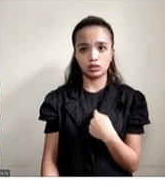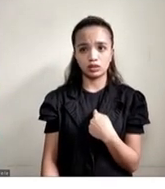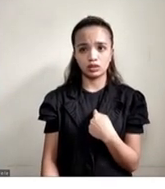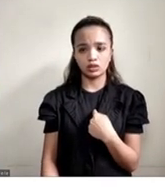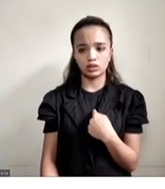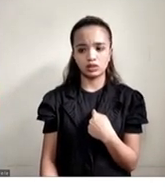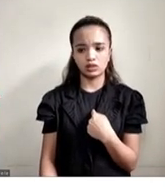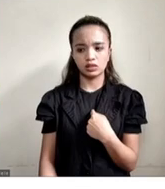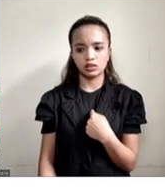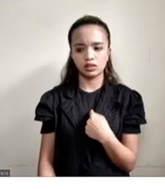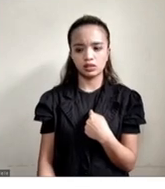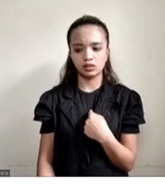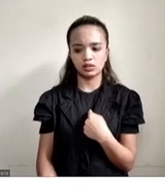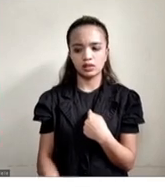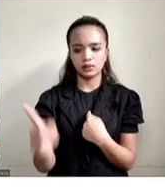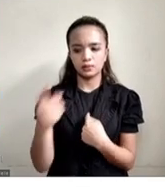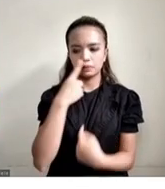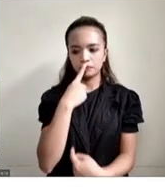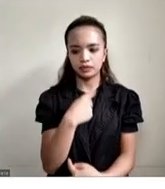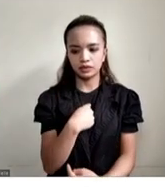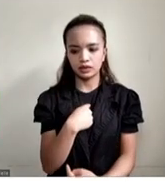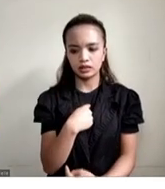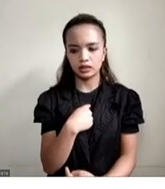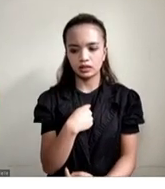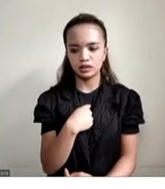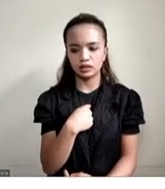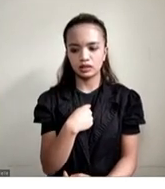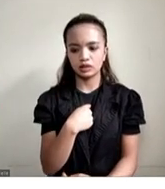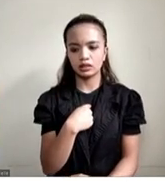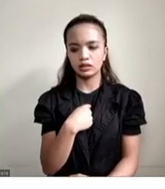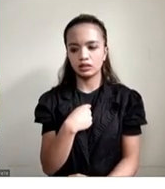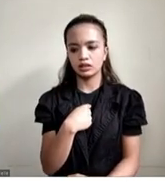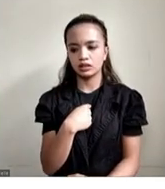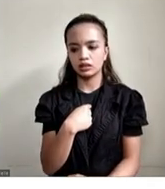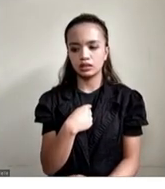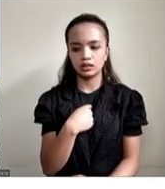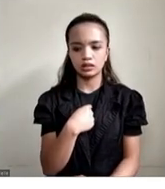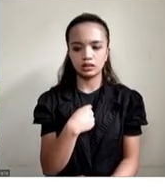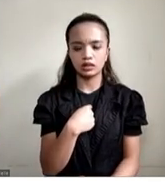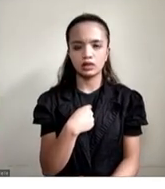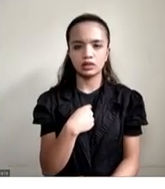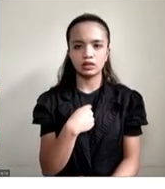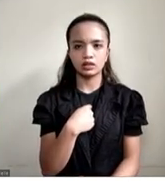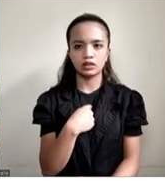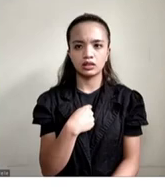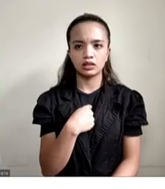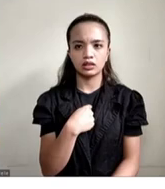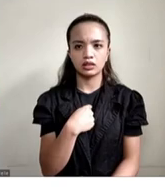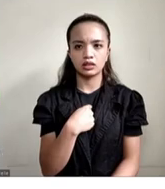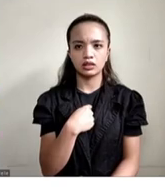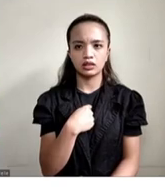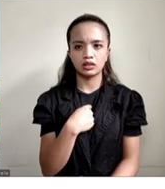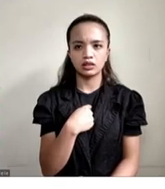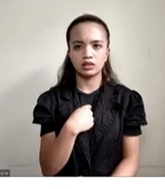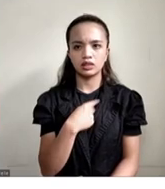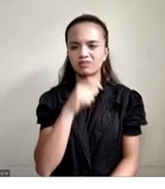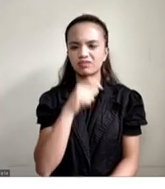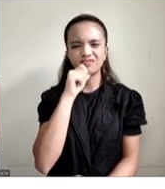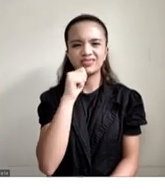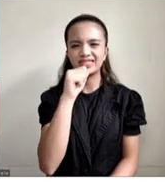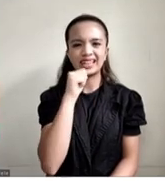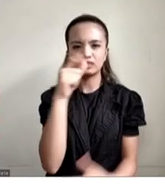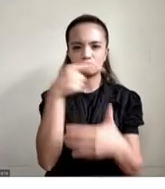yung what we went through in 2016, hindi na ako, it's not about the personalities anymore. It's